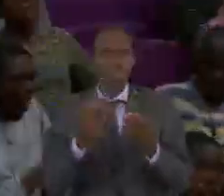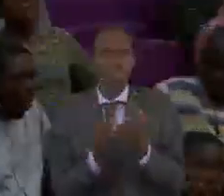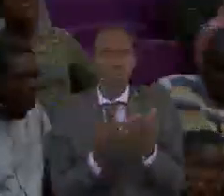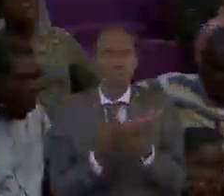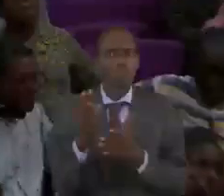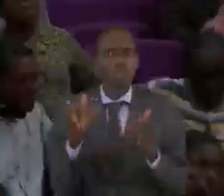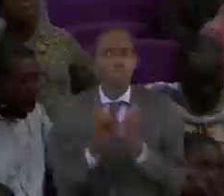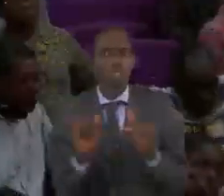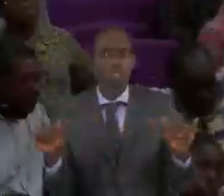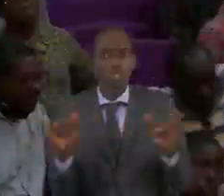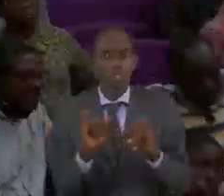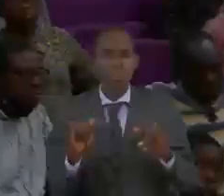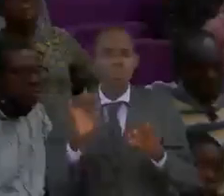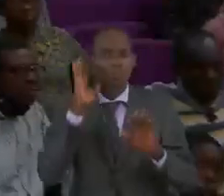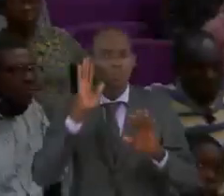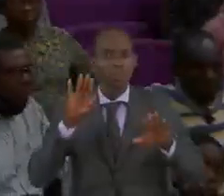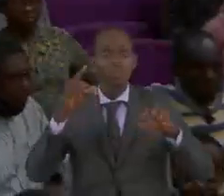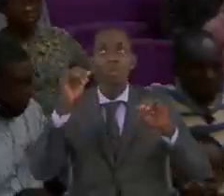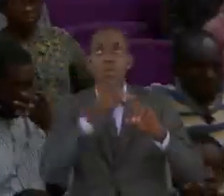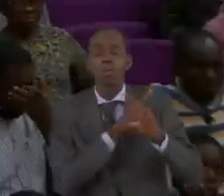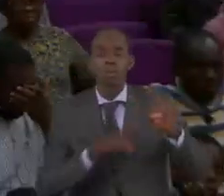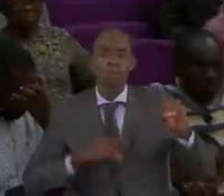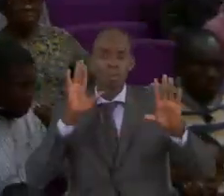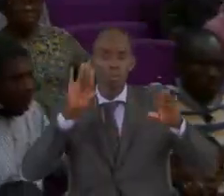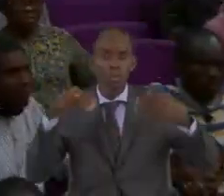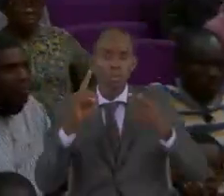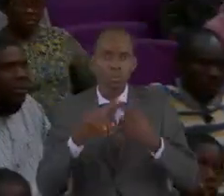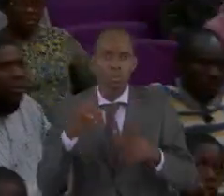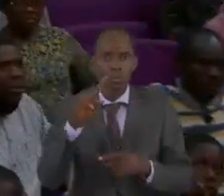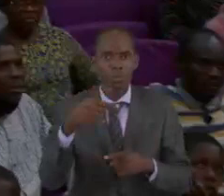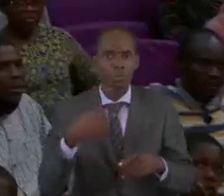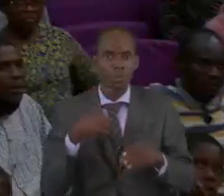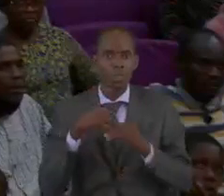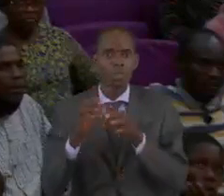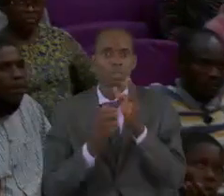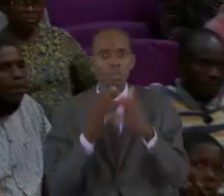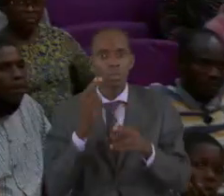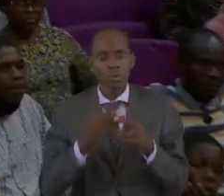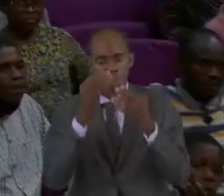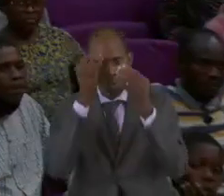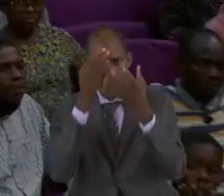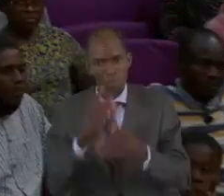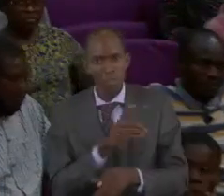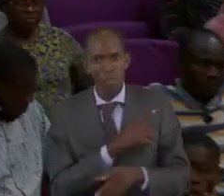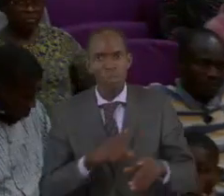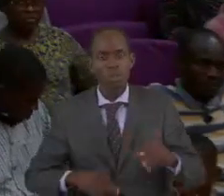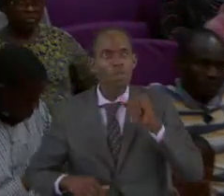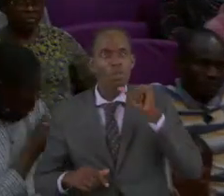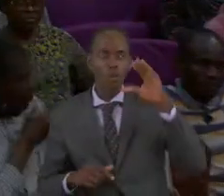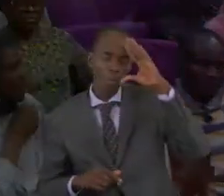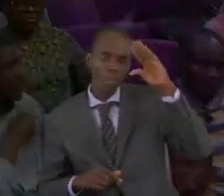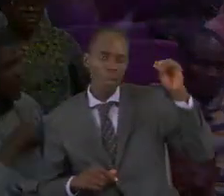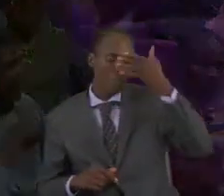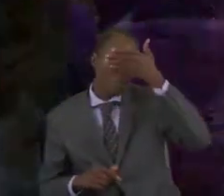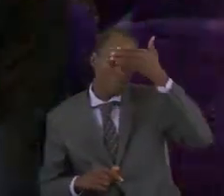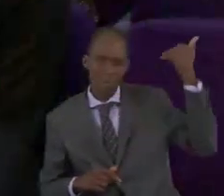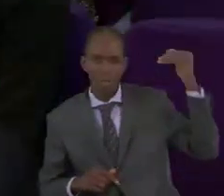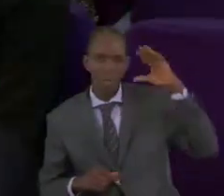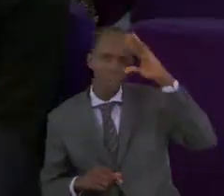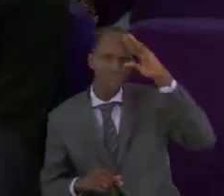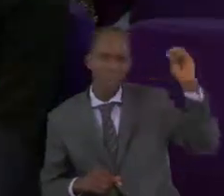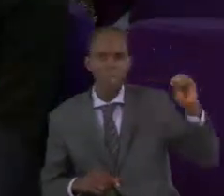earnestness the Lord will grant unto you in Jesus' name. Obey the Lord, not men. Forget about